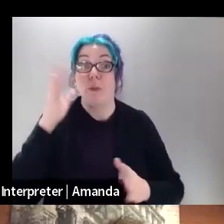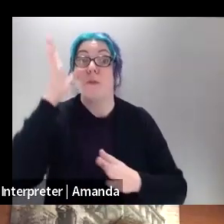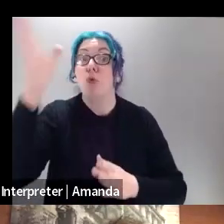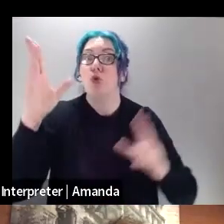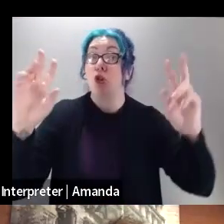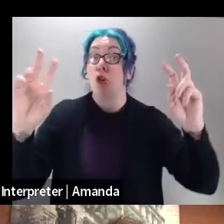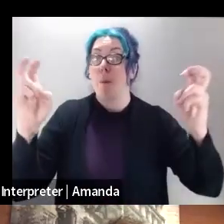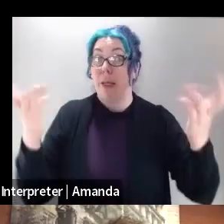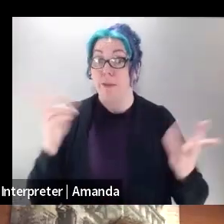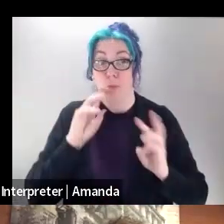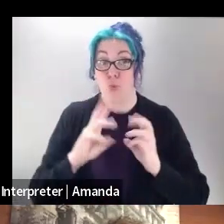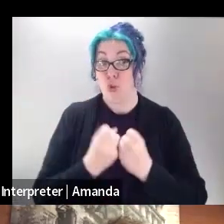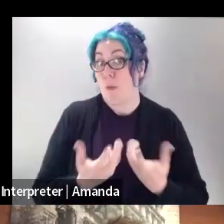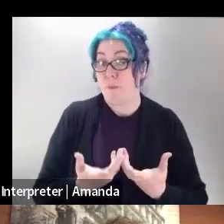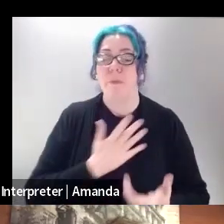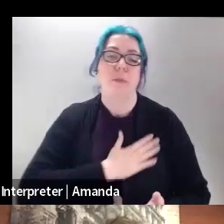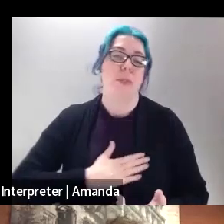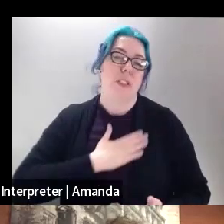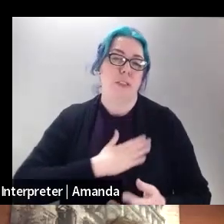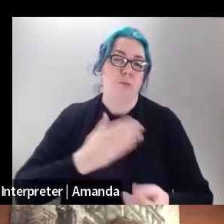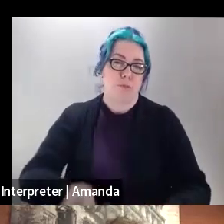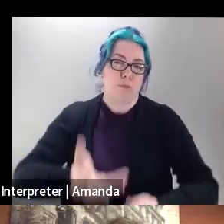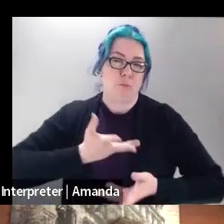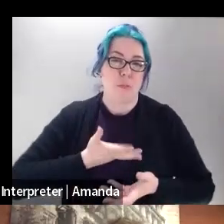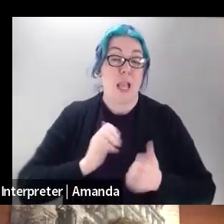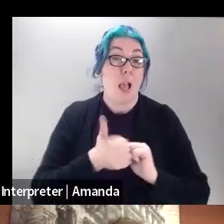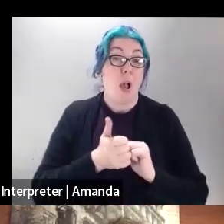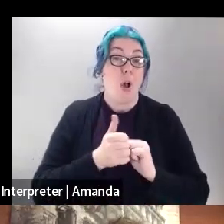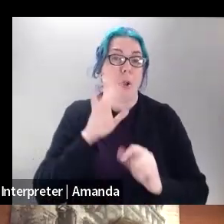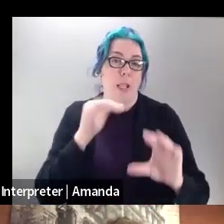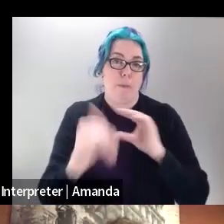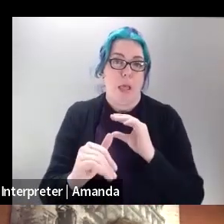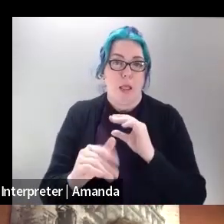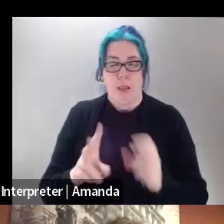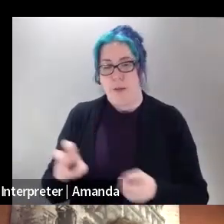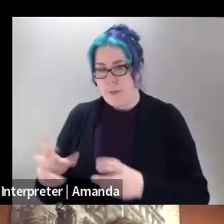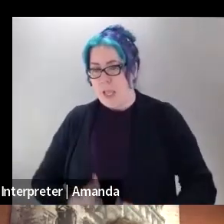webinar, please write to the email that I've just put in the chat,